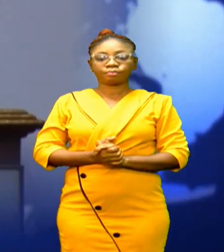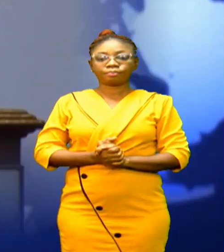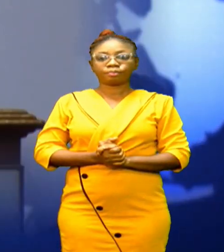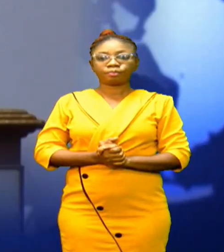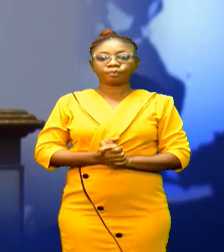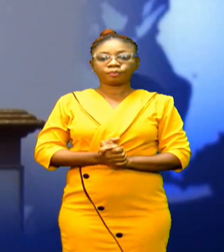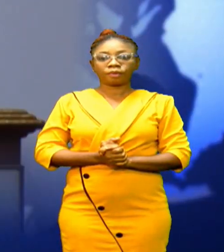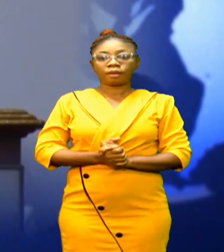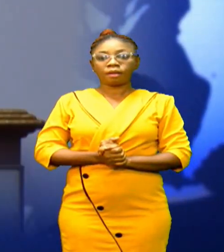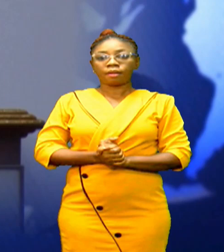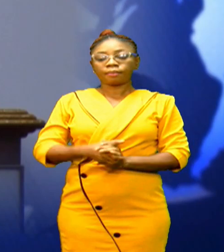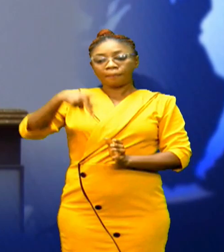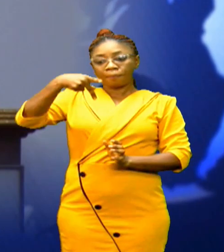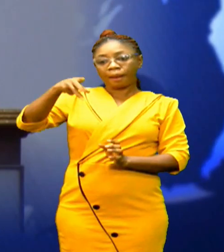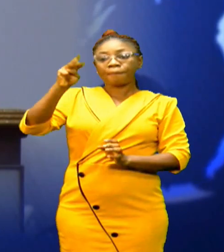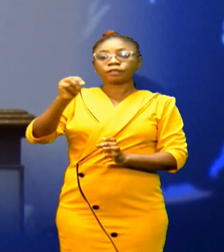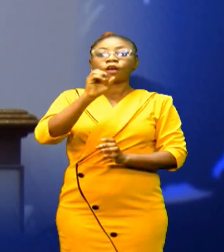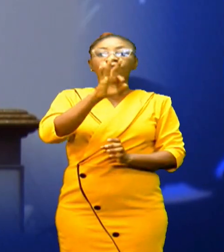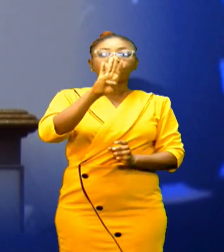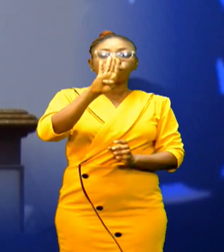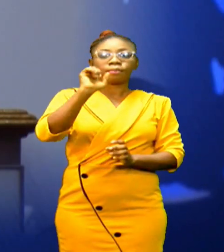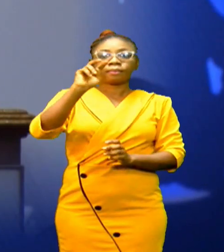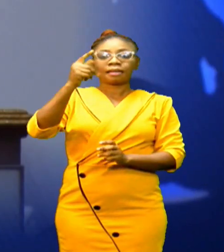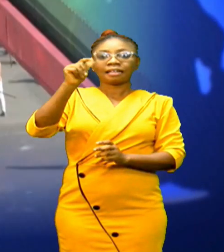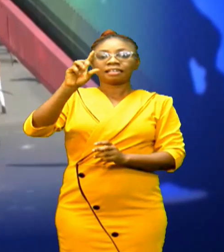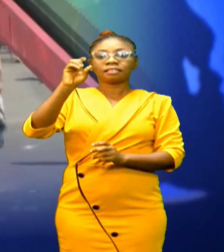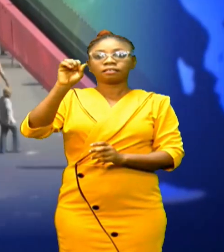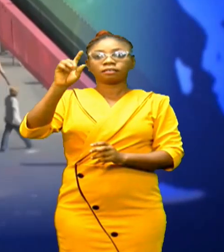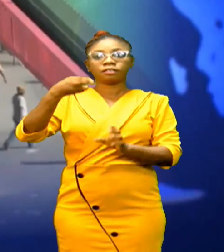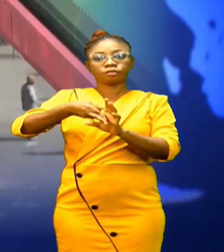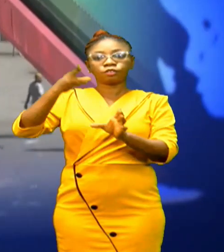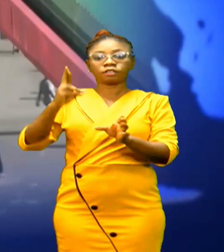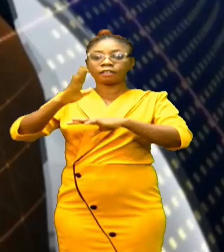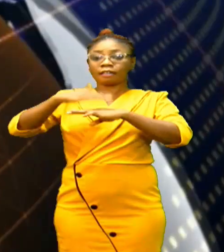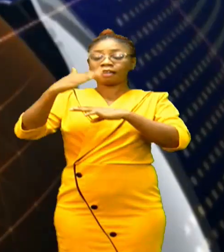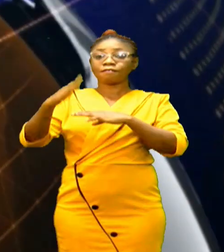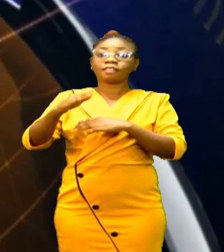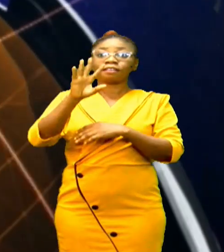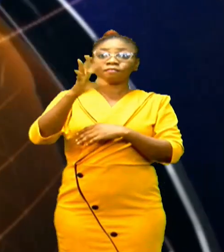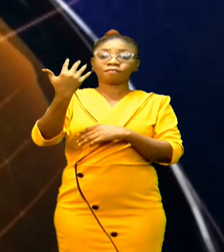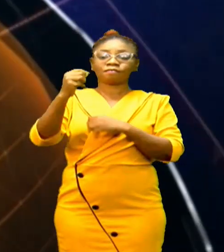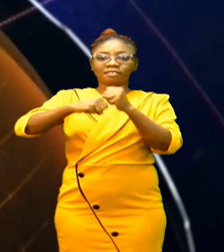And Prime Minister of Bangladesh, Sheikh Hasina, resigns after 15 years rule.